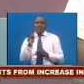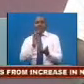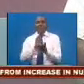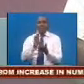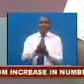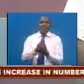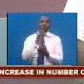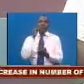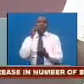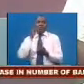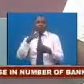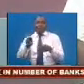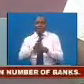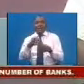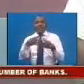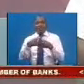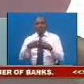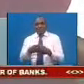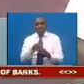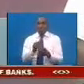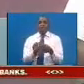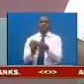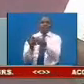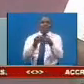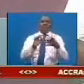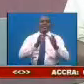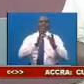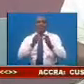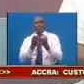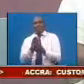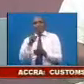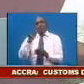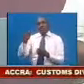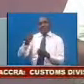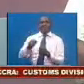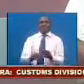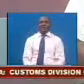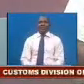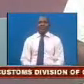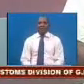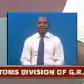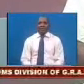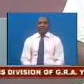billion domestic and commercial equipment will be connected to the internet by the year 2020.